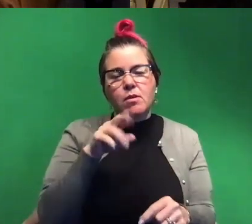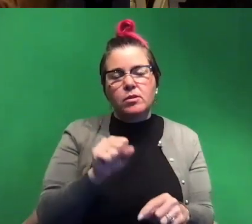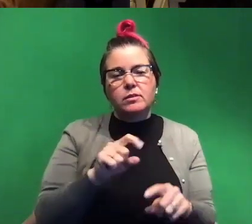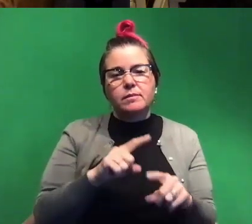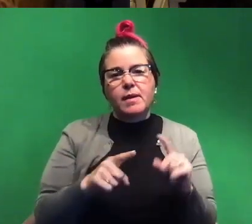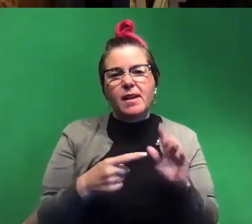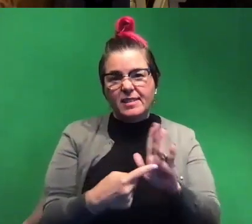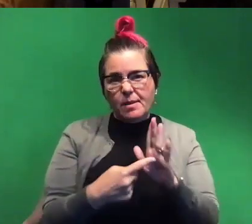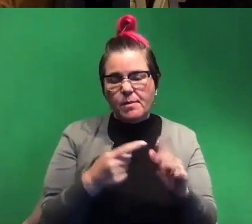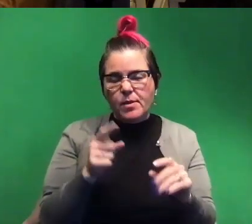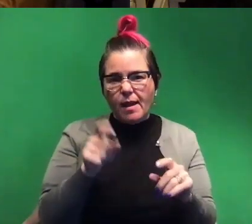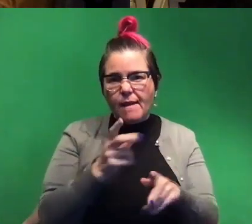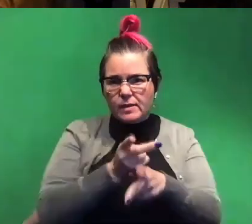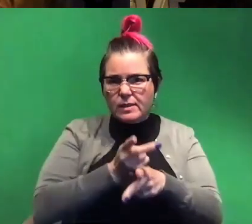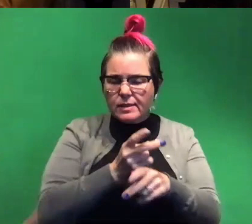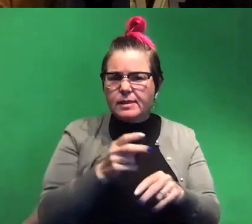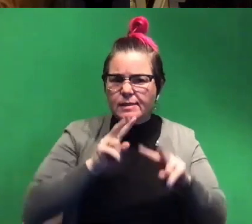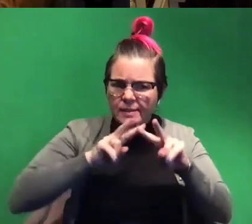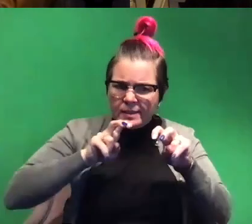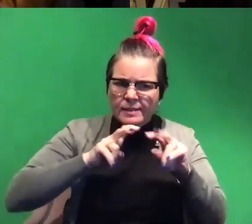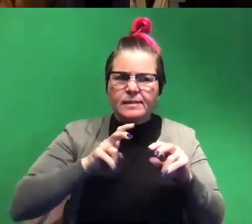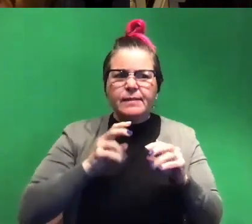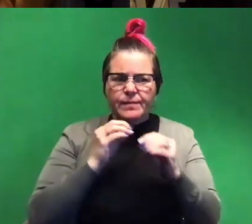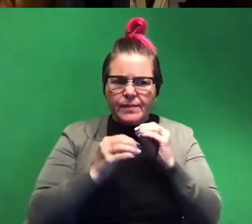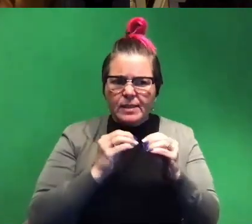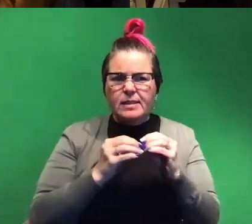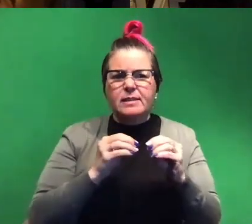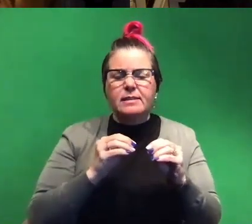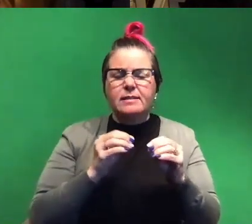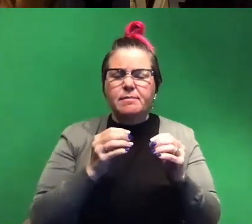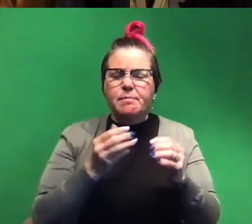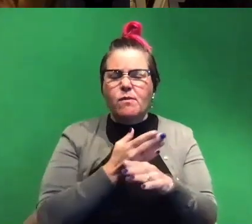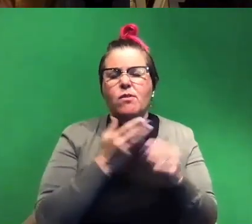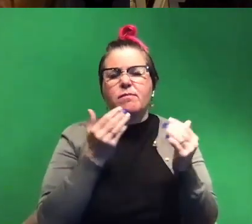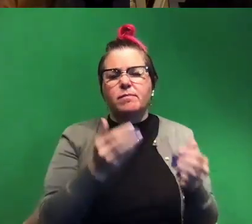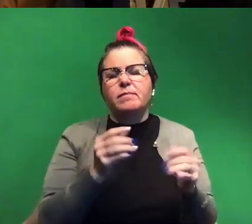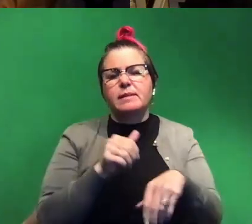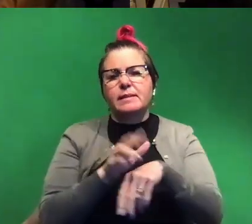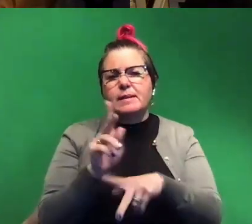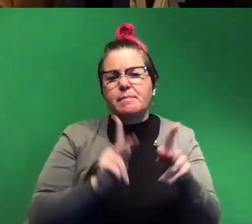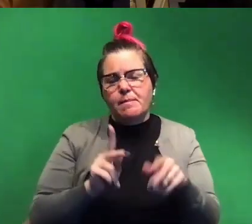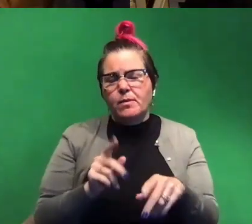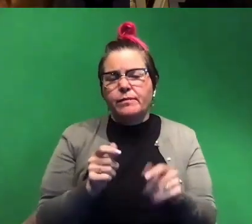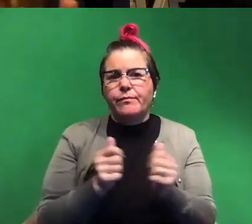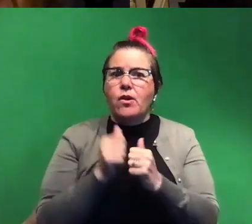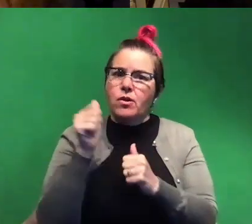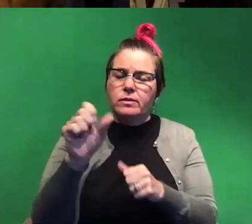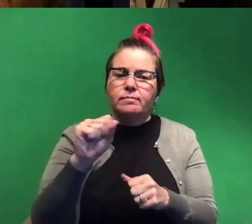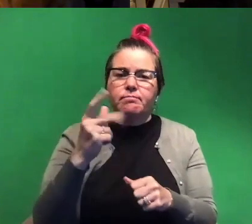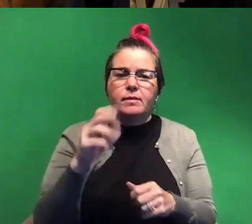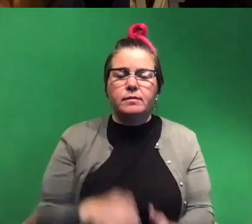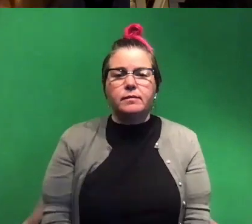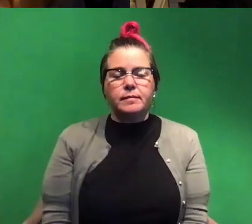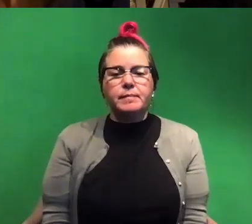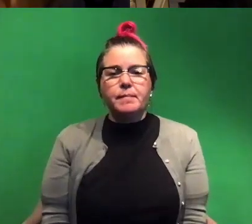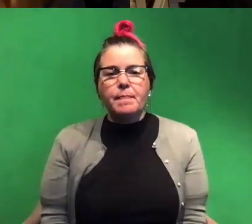needs to be explored and mitigated further before we be comfortable sending people far into space with,